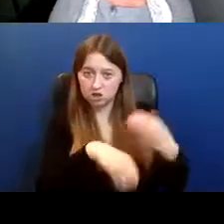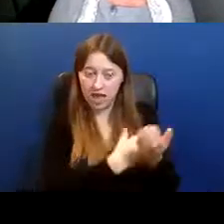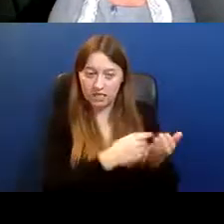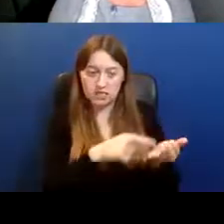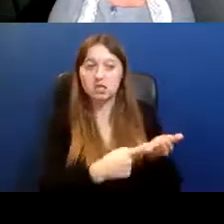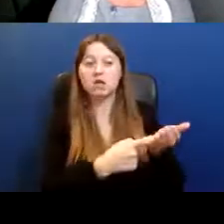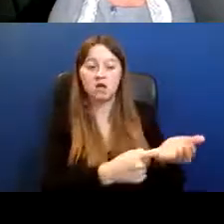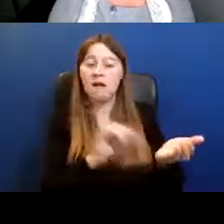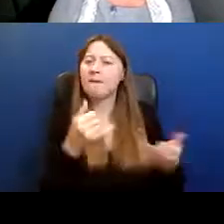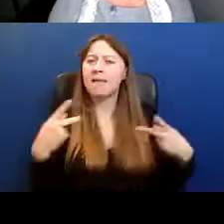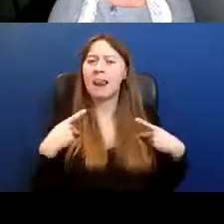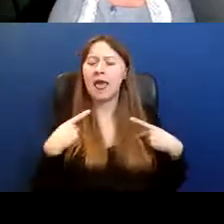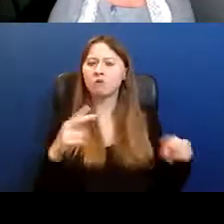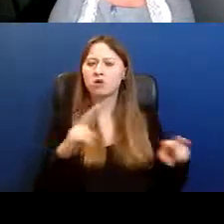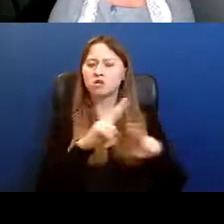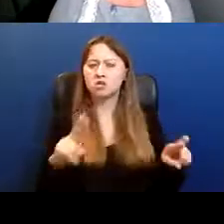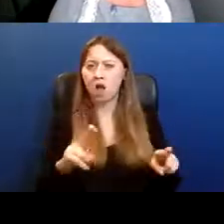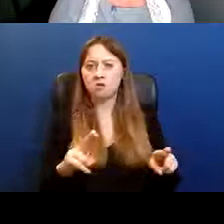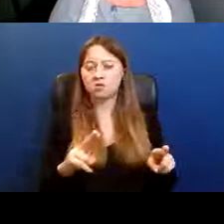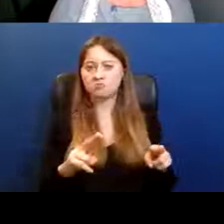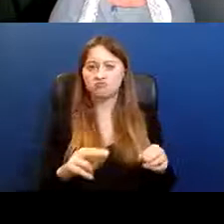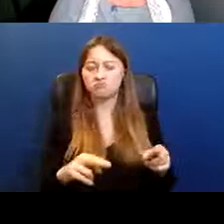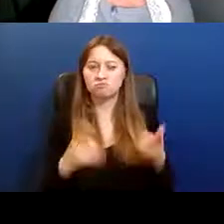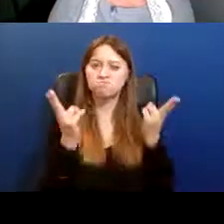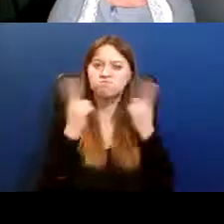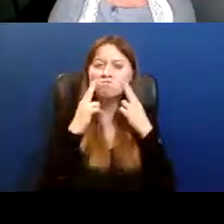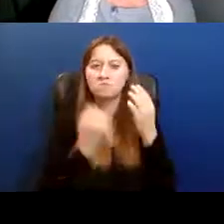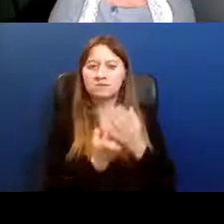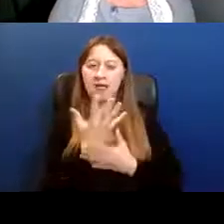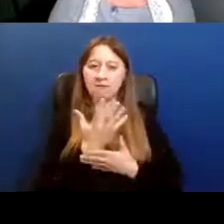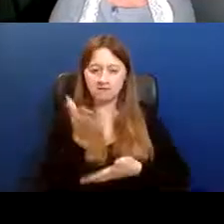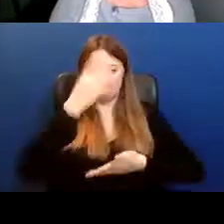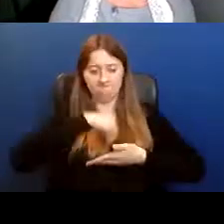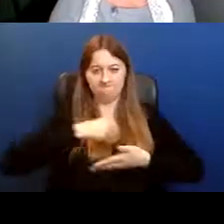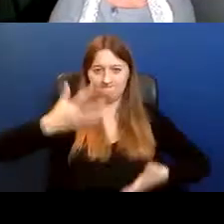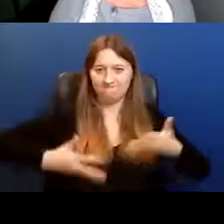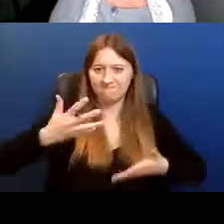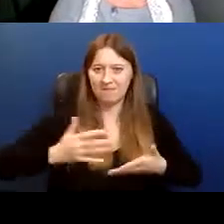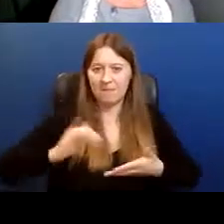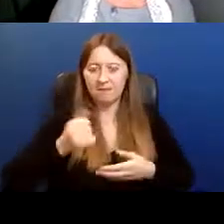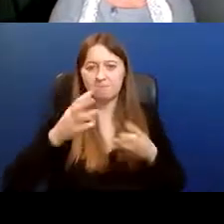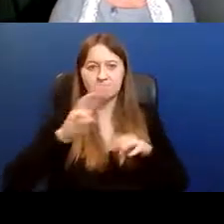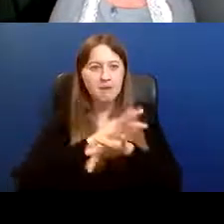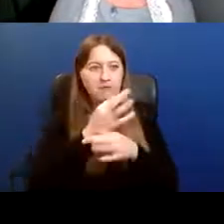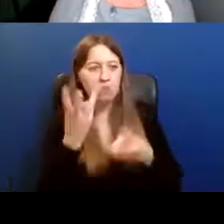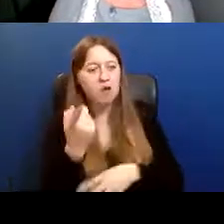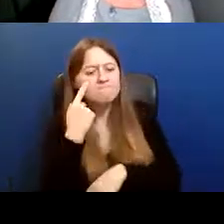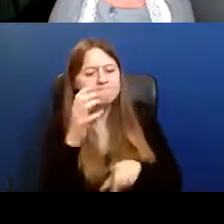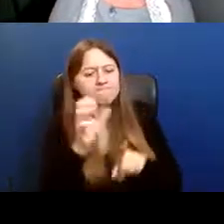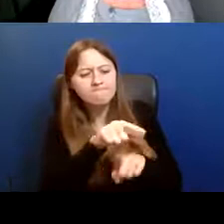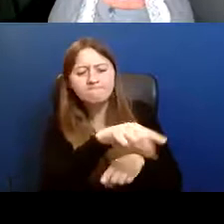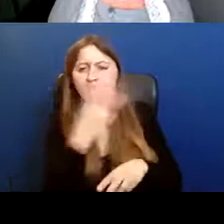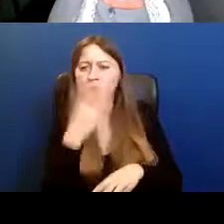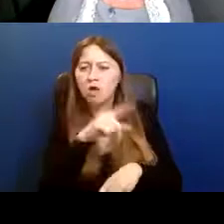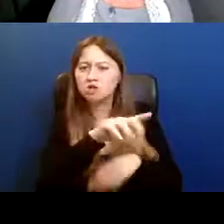typically, and people want another pair of eyes on a child. We managed to get a multi-professional team of